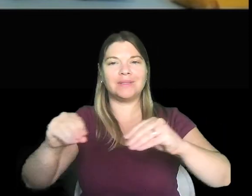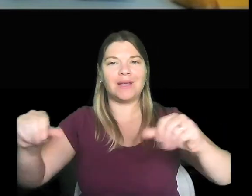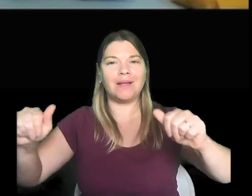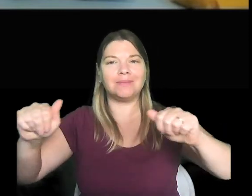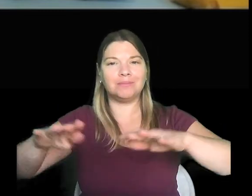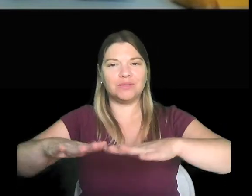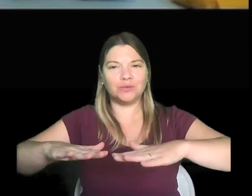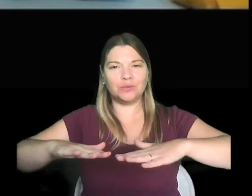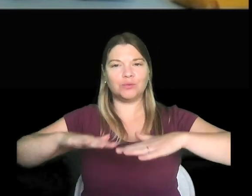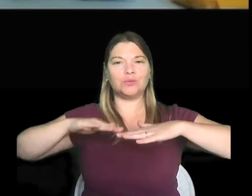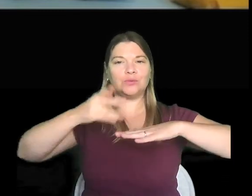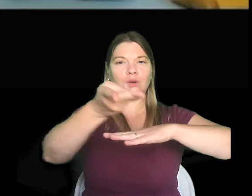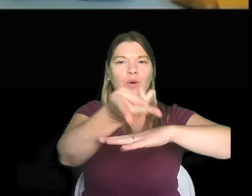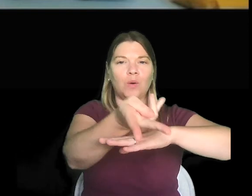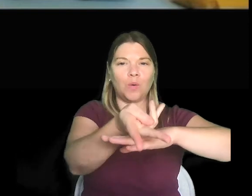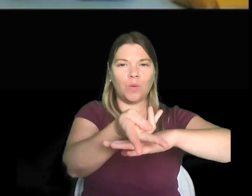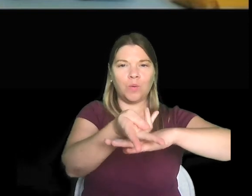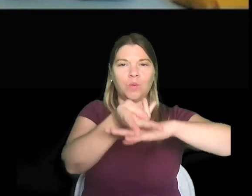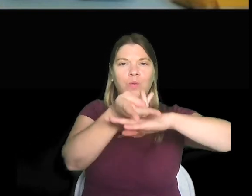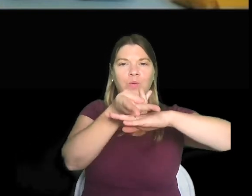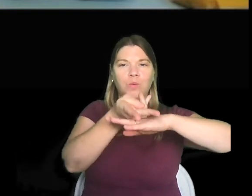The water gently leaves you here.